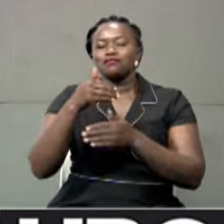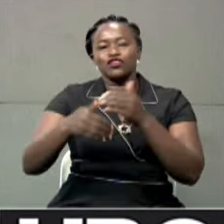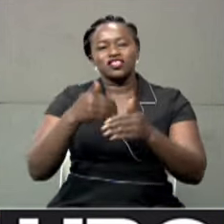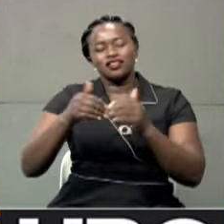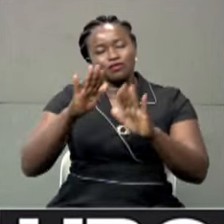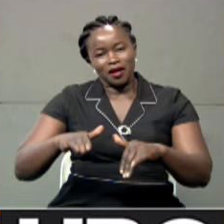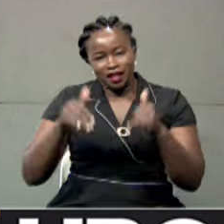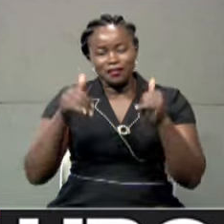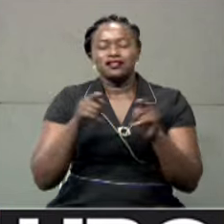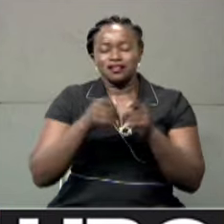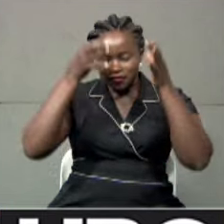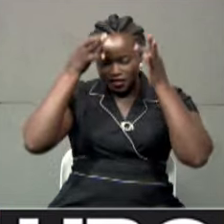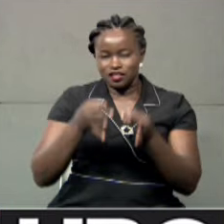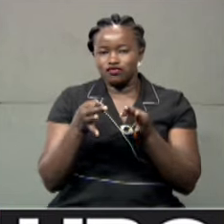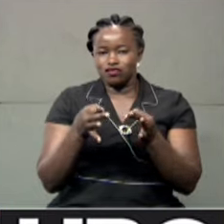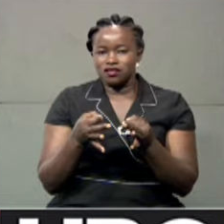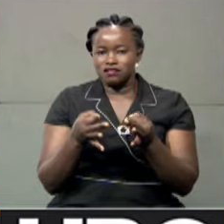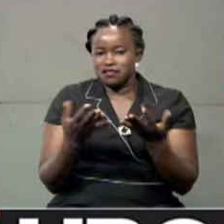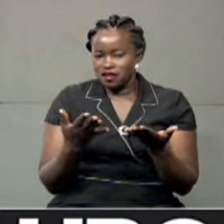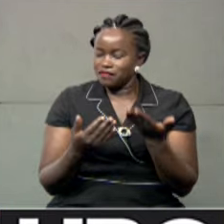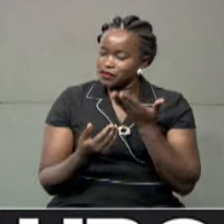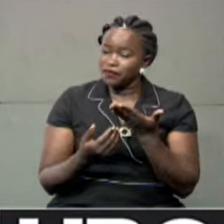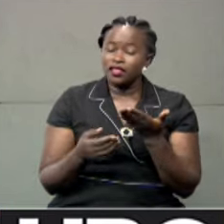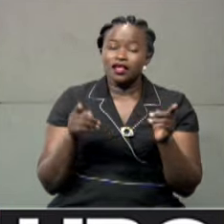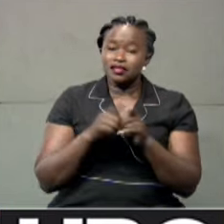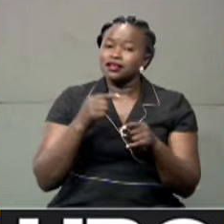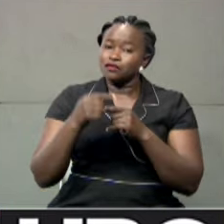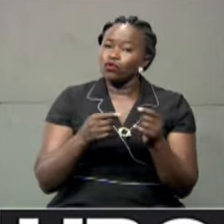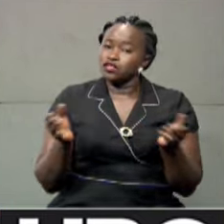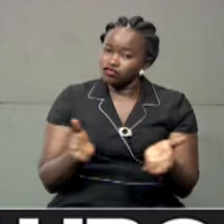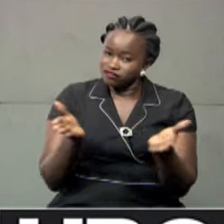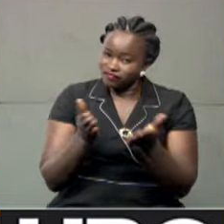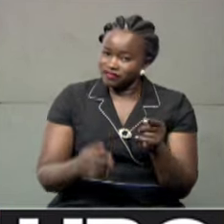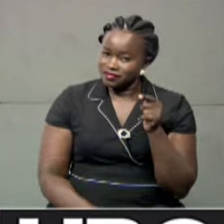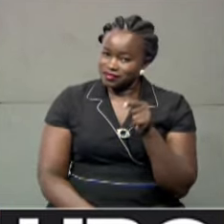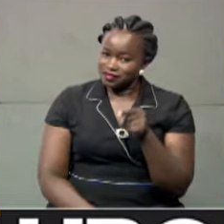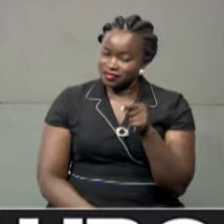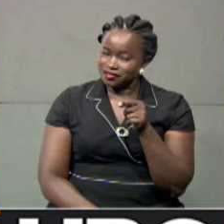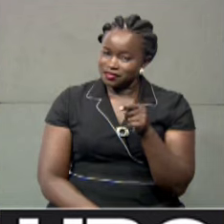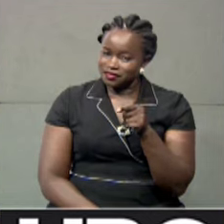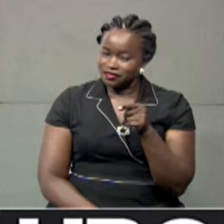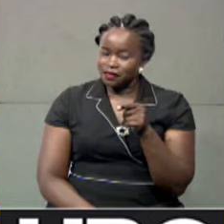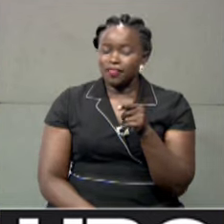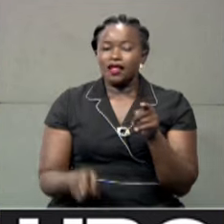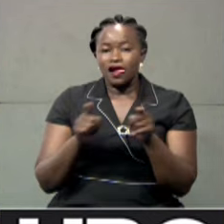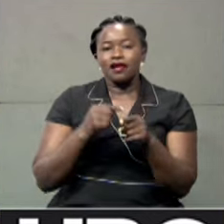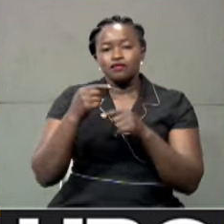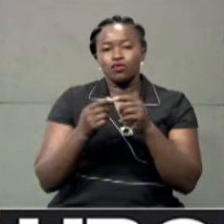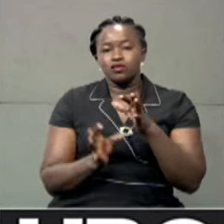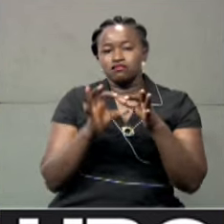and decisions. In furtherance to this, therefore, and in furtherance to